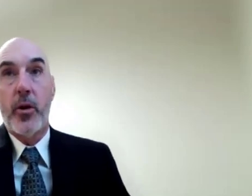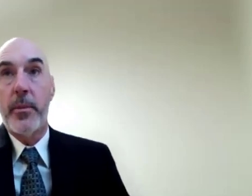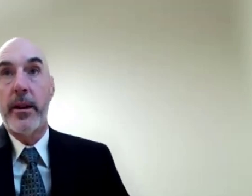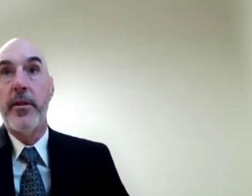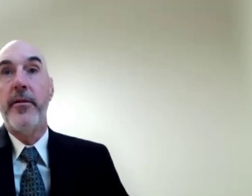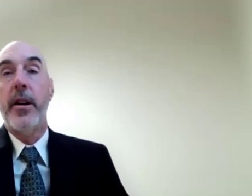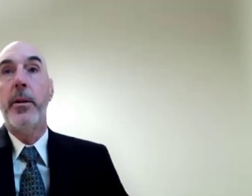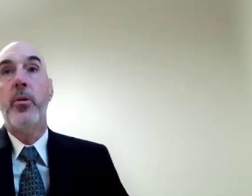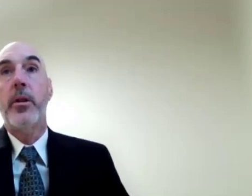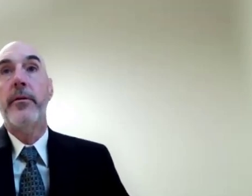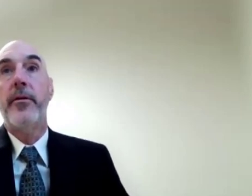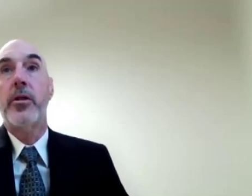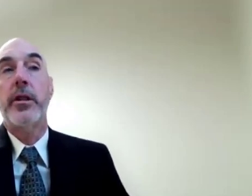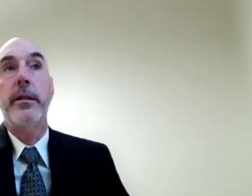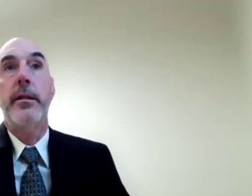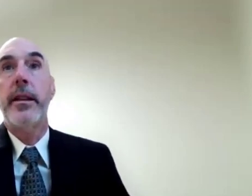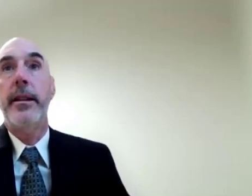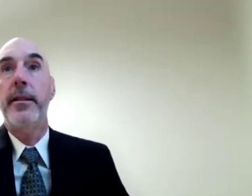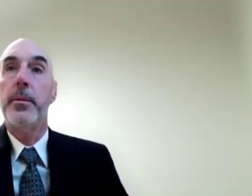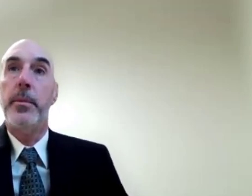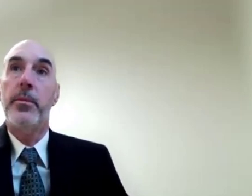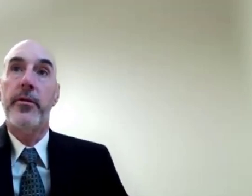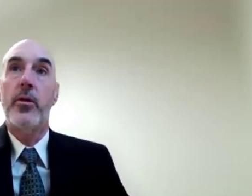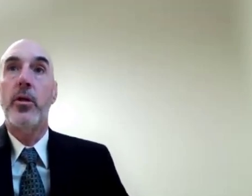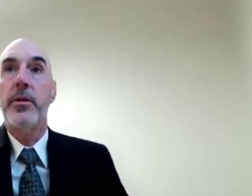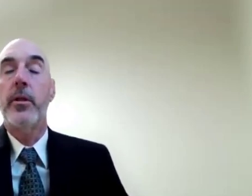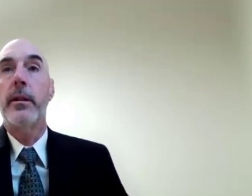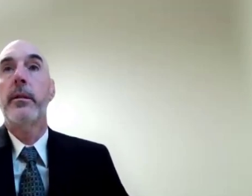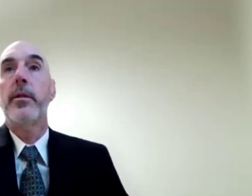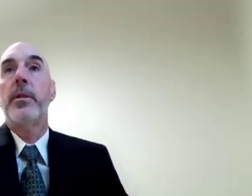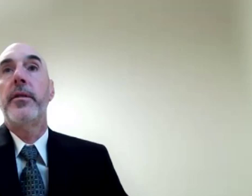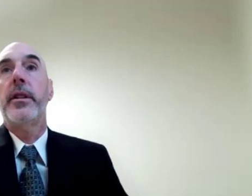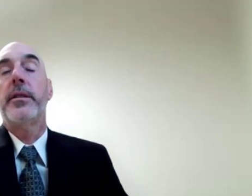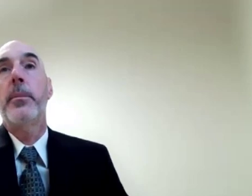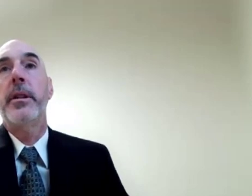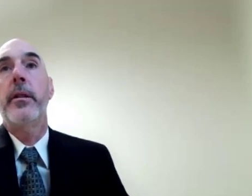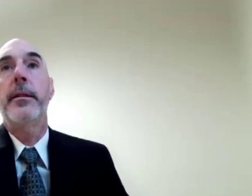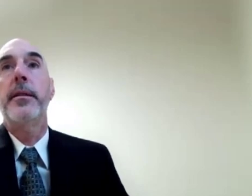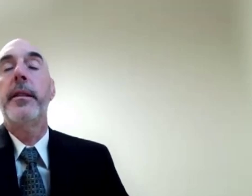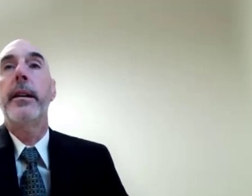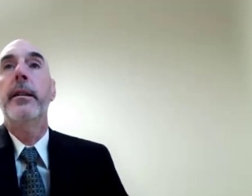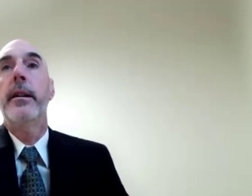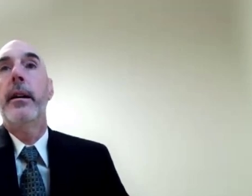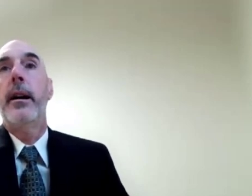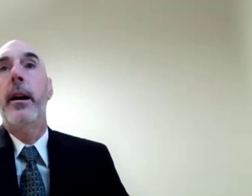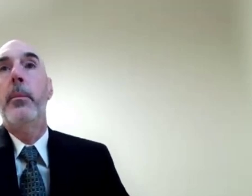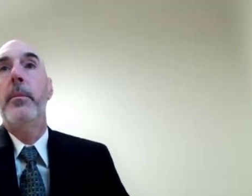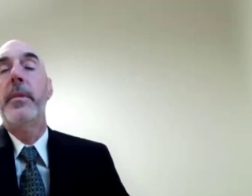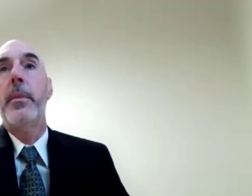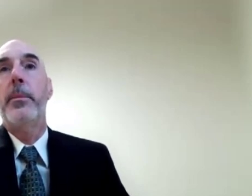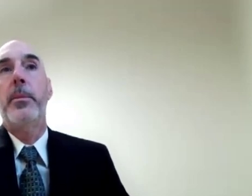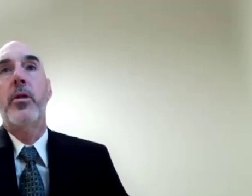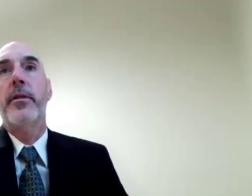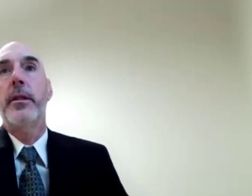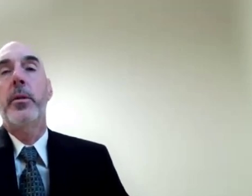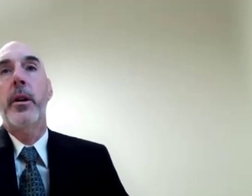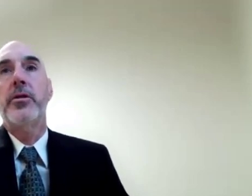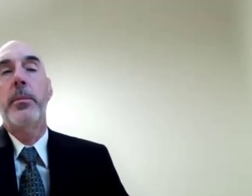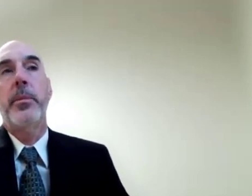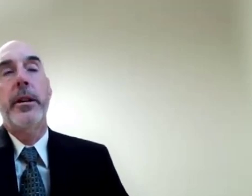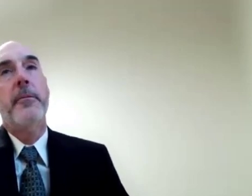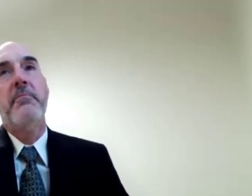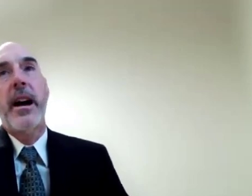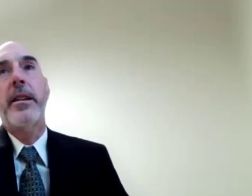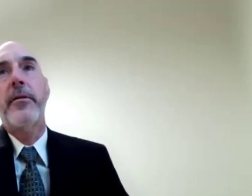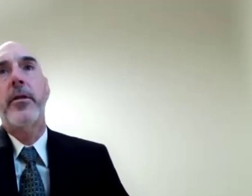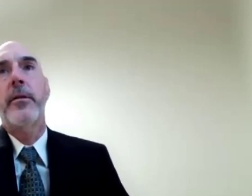person performing a very important function that needs to be performed during specific time periods, then that might be more of an undue